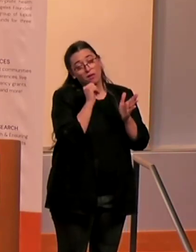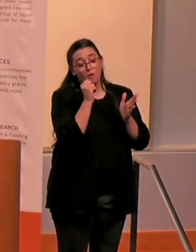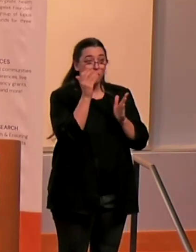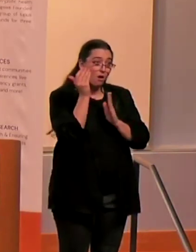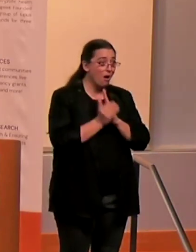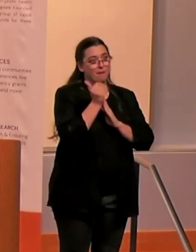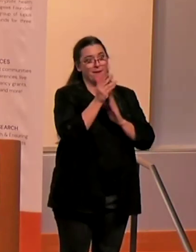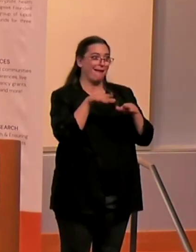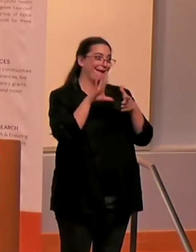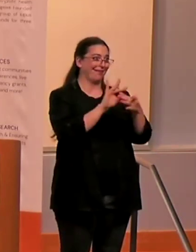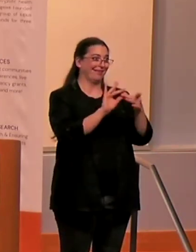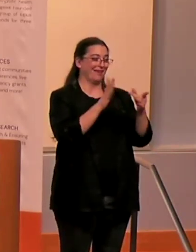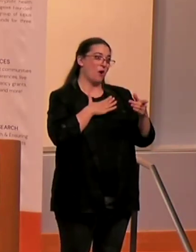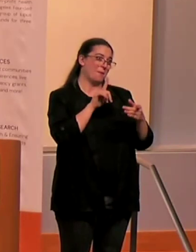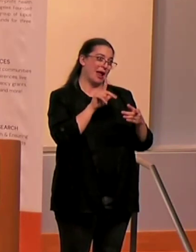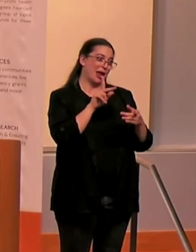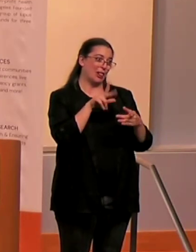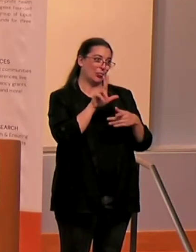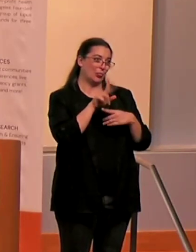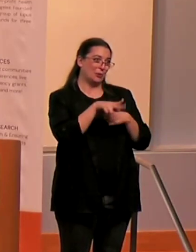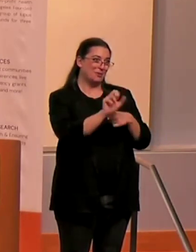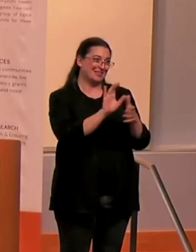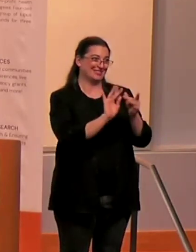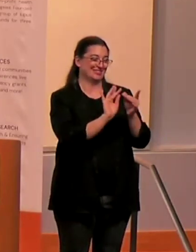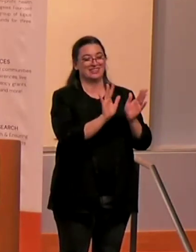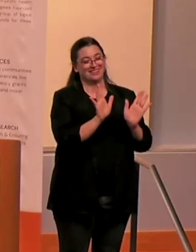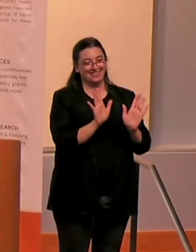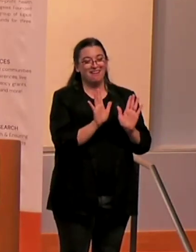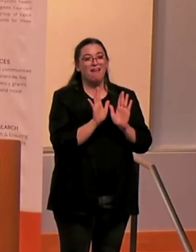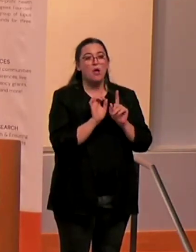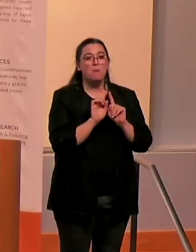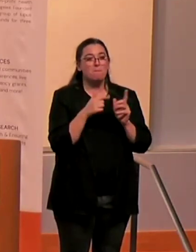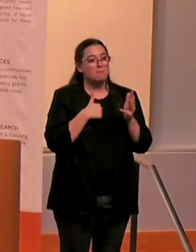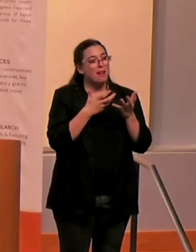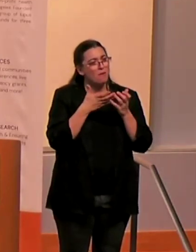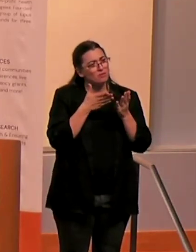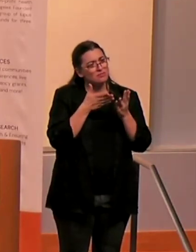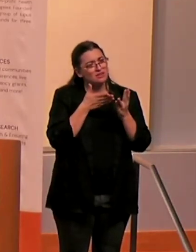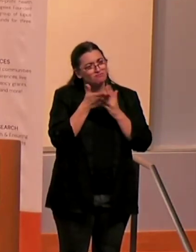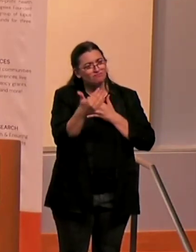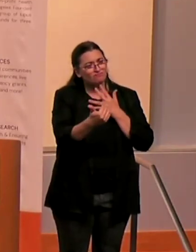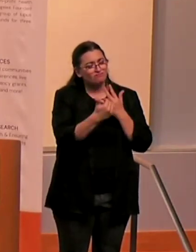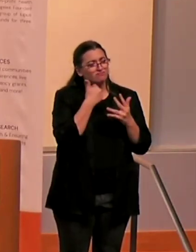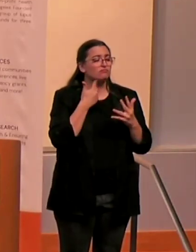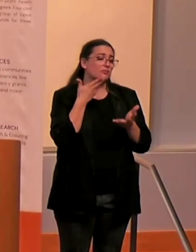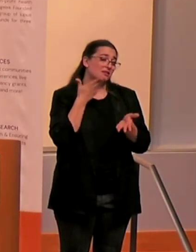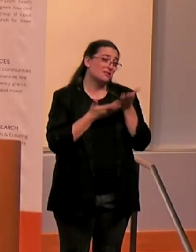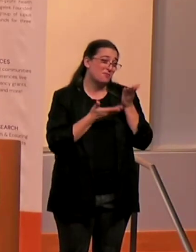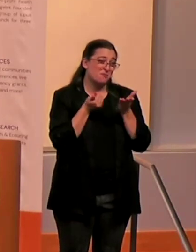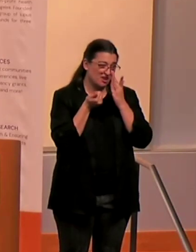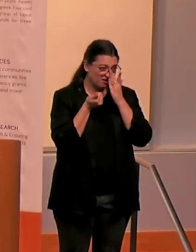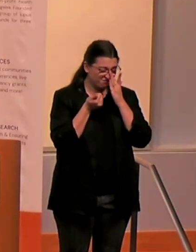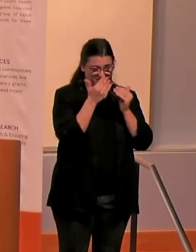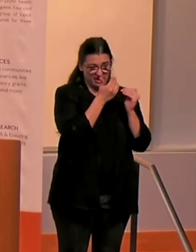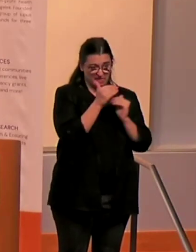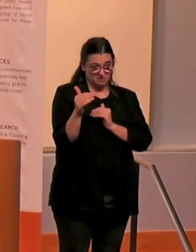right? But I do want to be transparent, because there might be certain